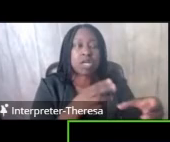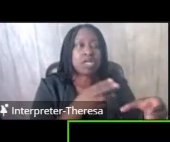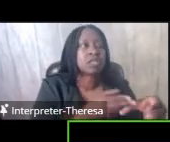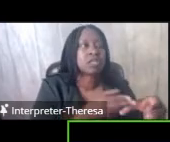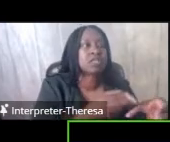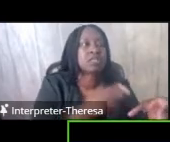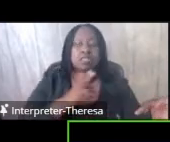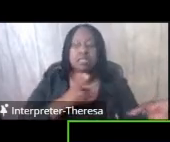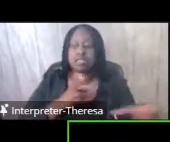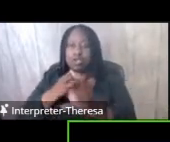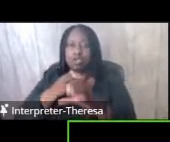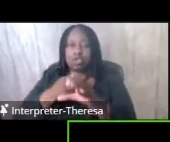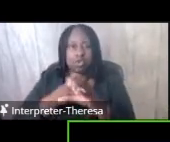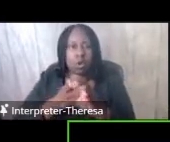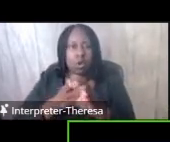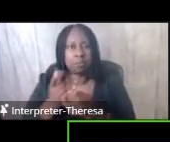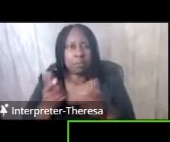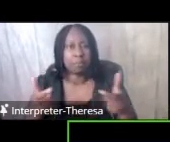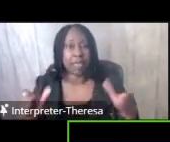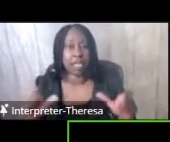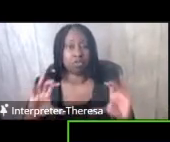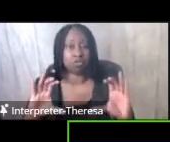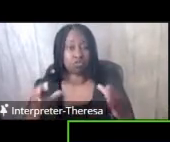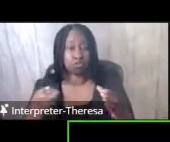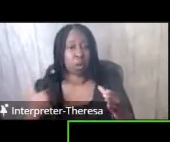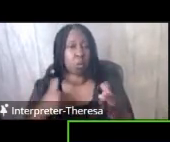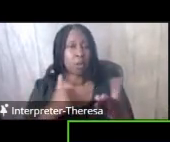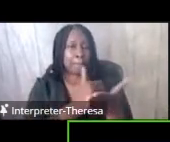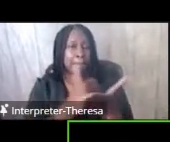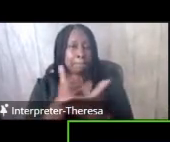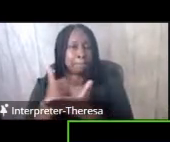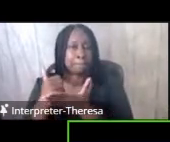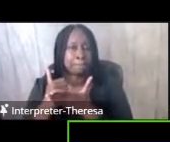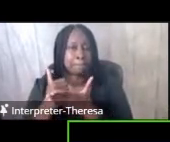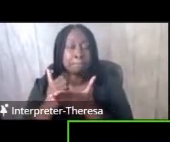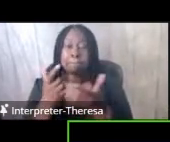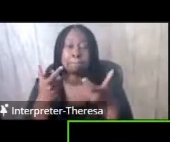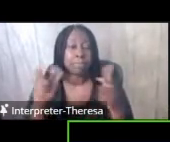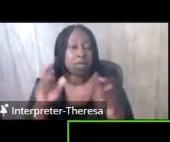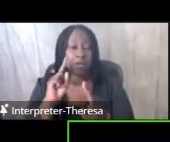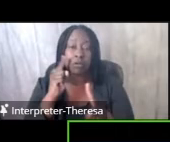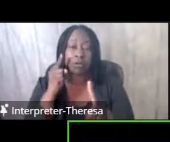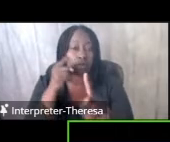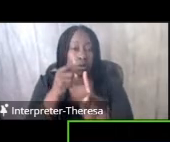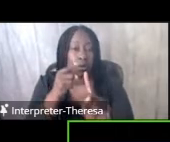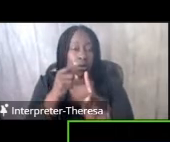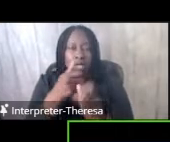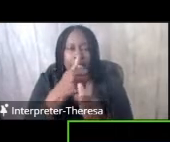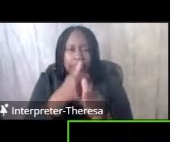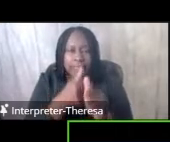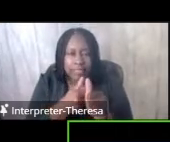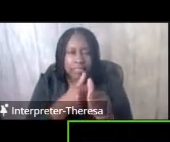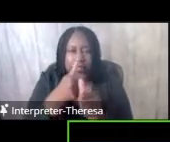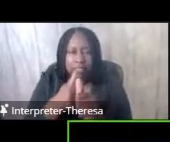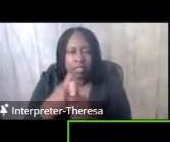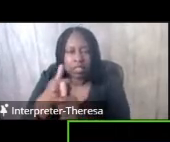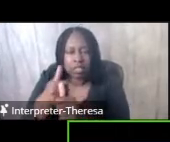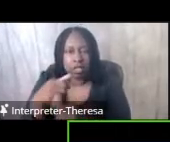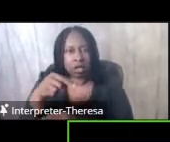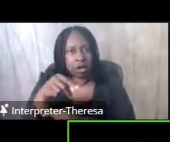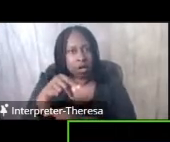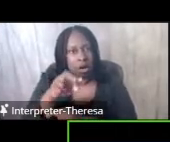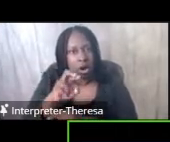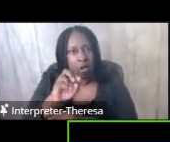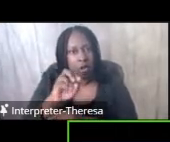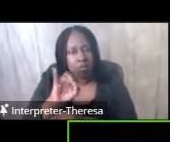And the second thing is keep in mind the big goal, right? The big goal today is finalize each individual profile, look at the set of profiles and figure out if we're